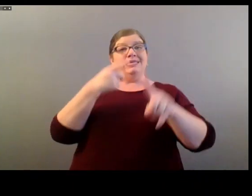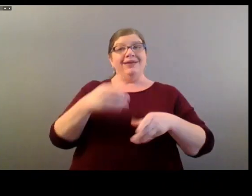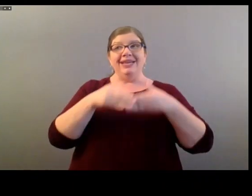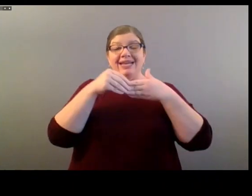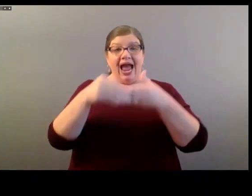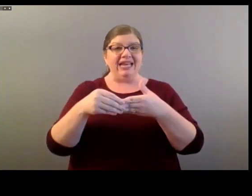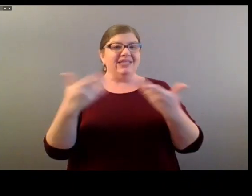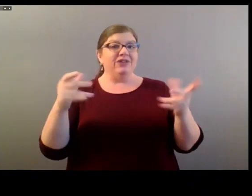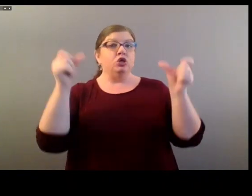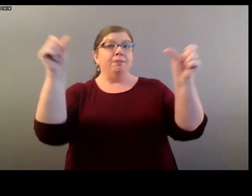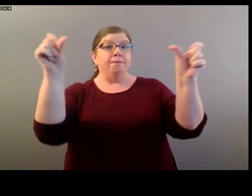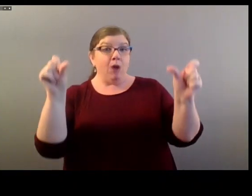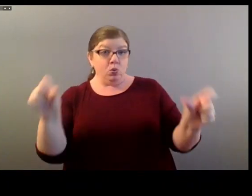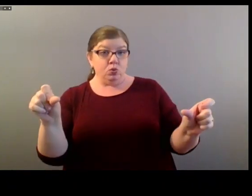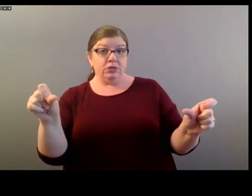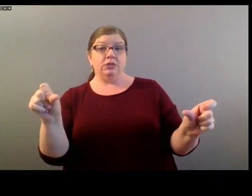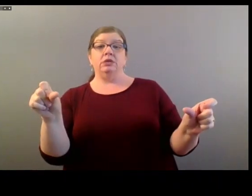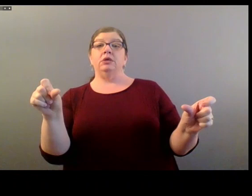posted